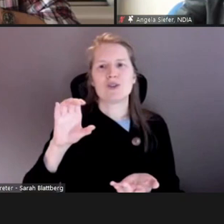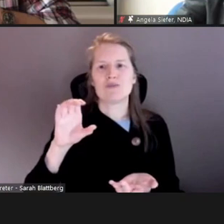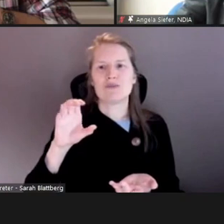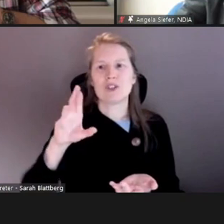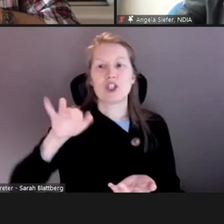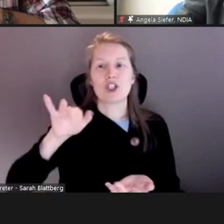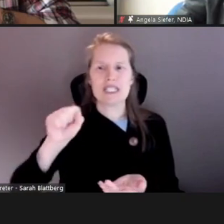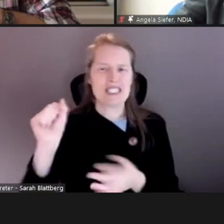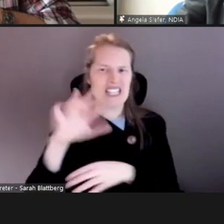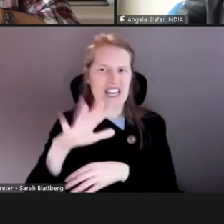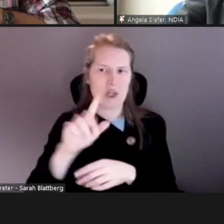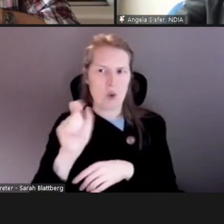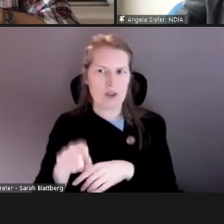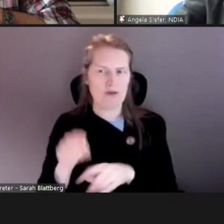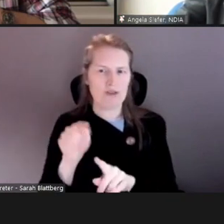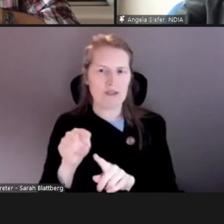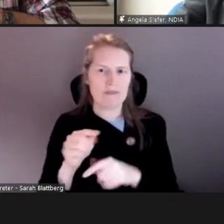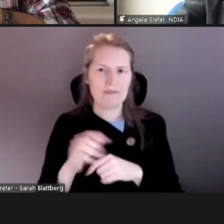jump in.